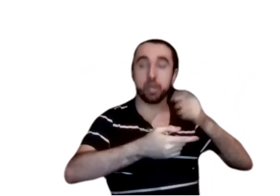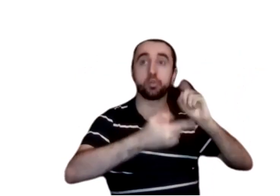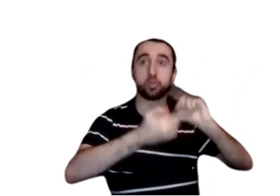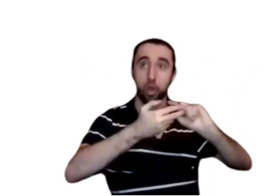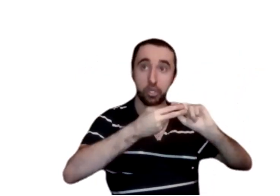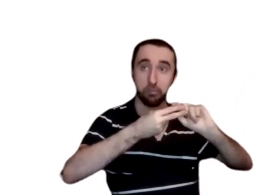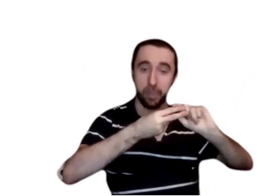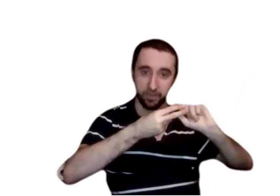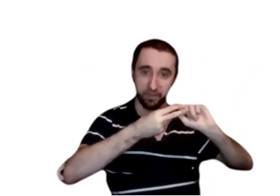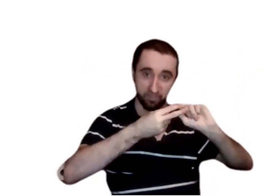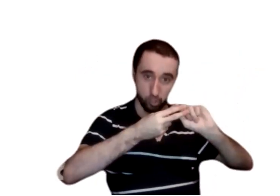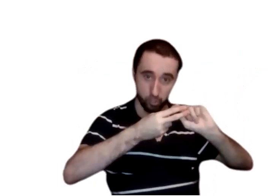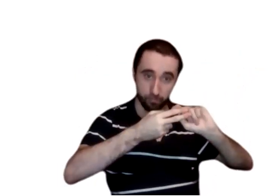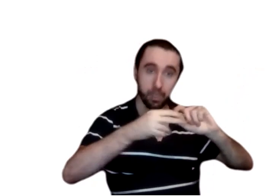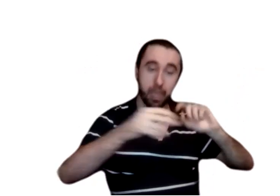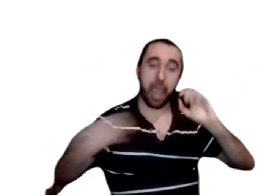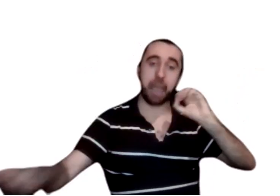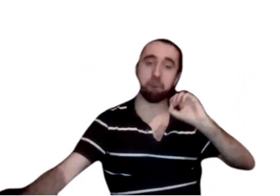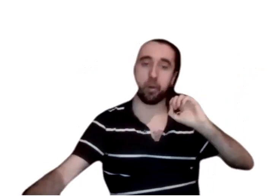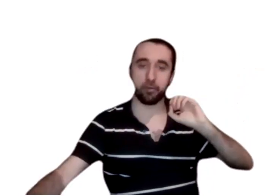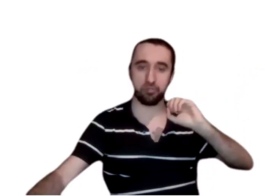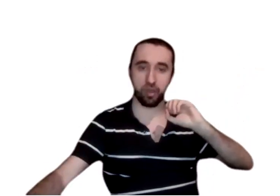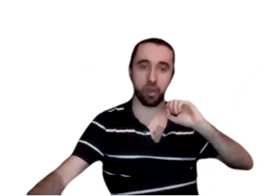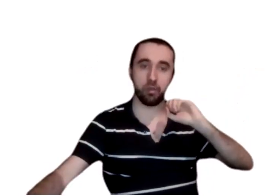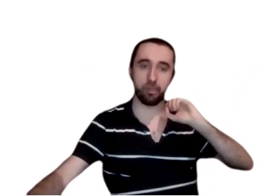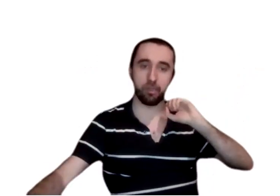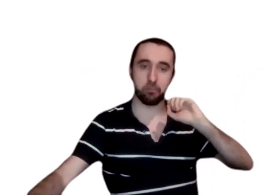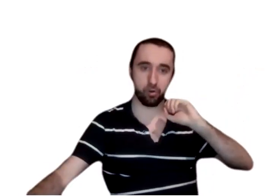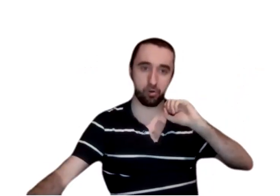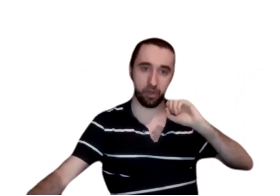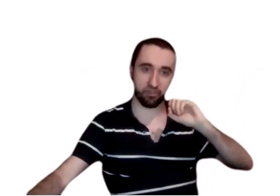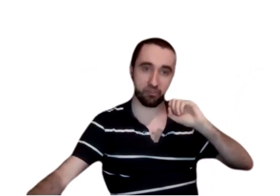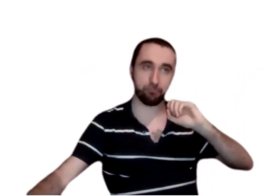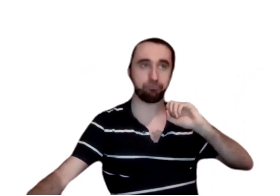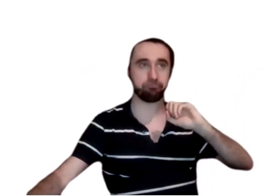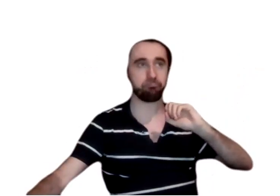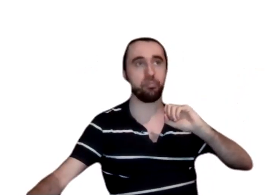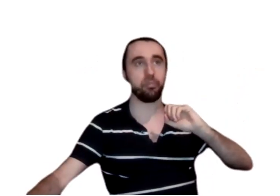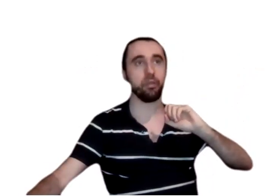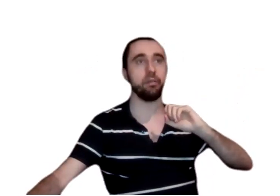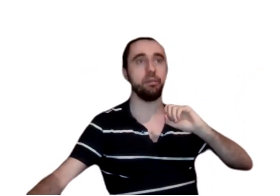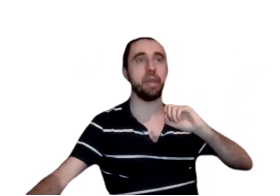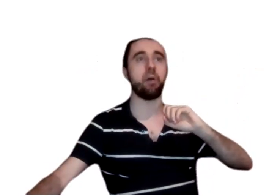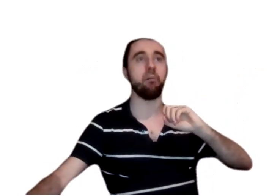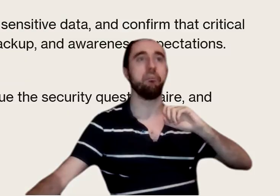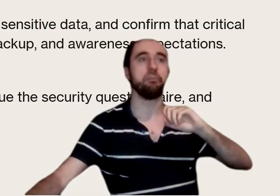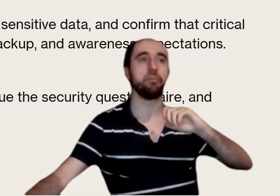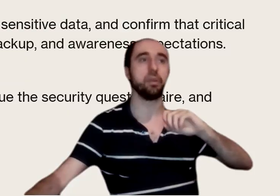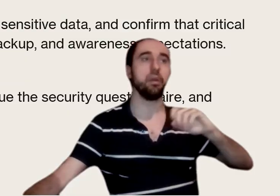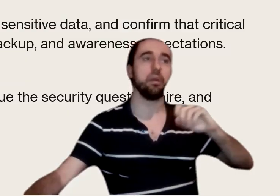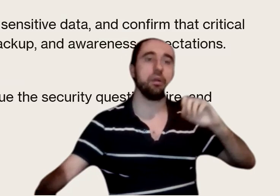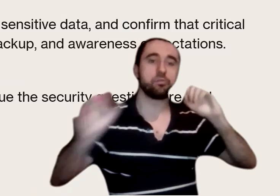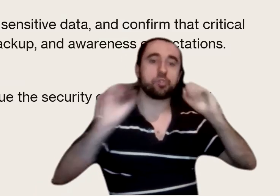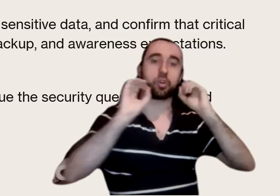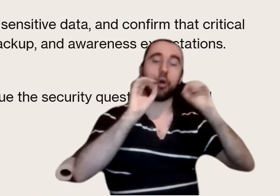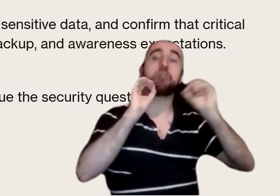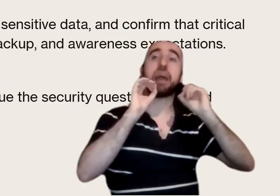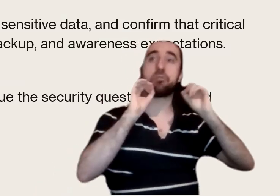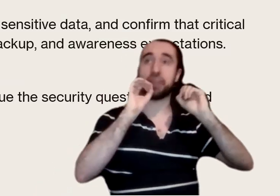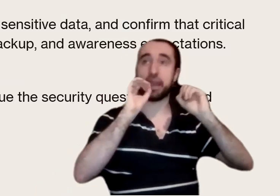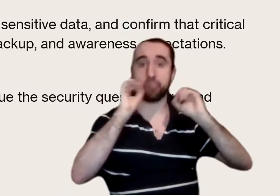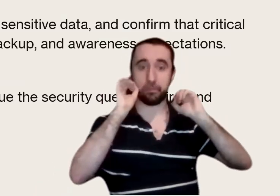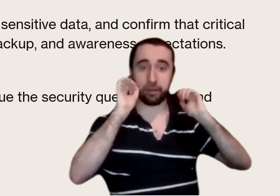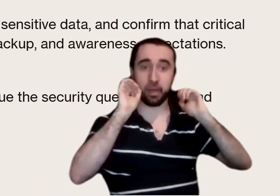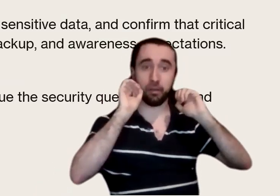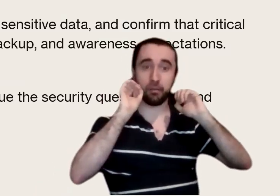controls, document the decision, and monitor the progress. Now, to close